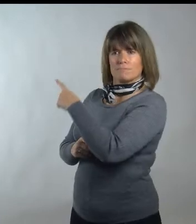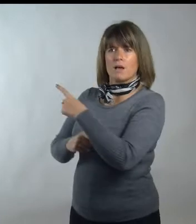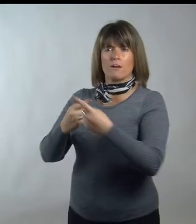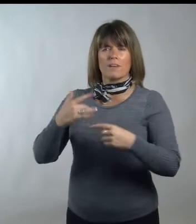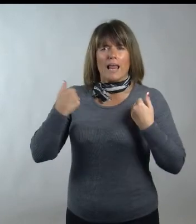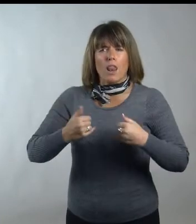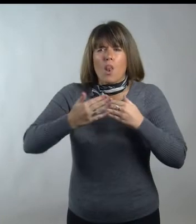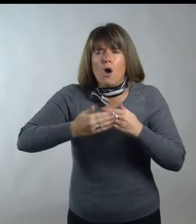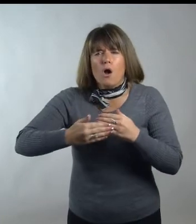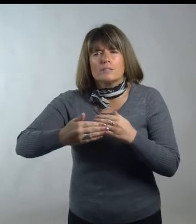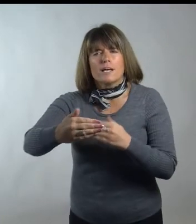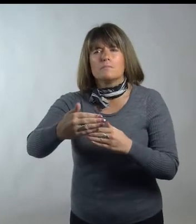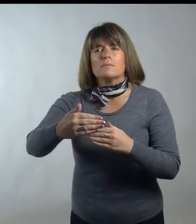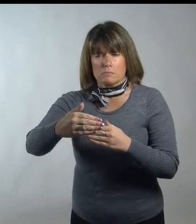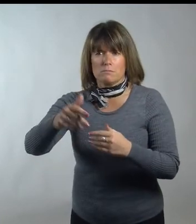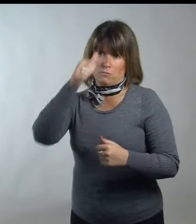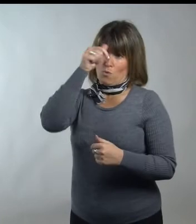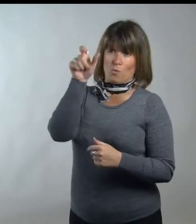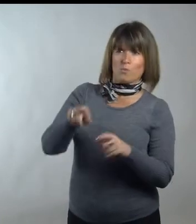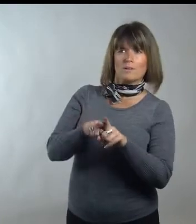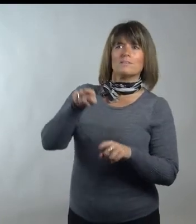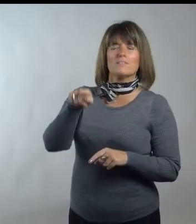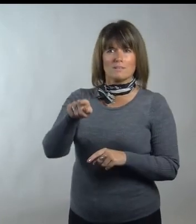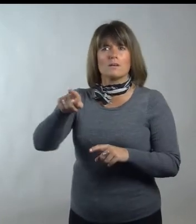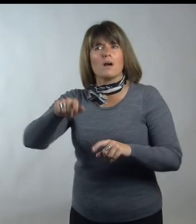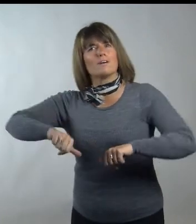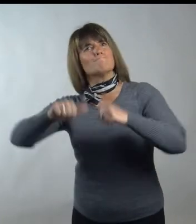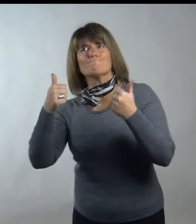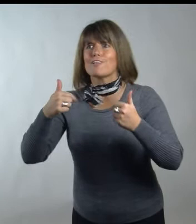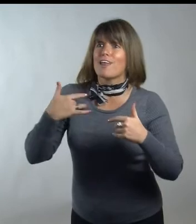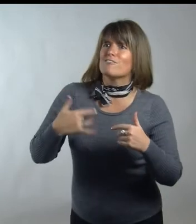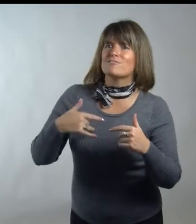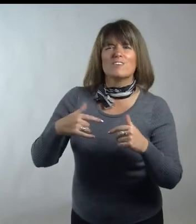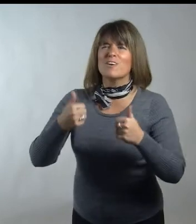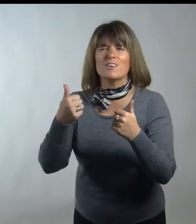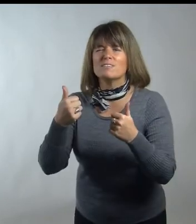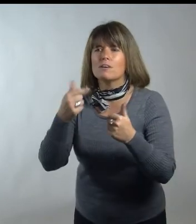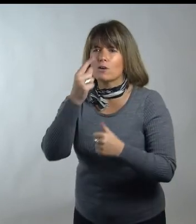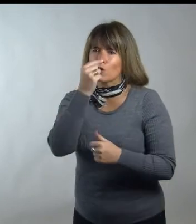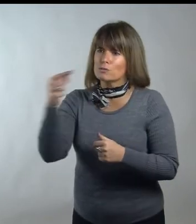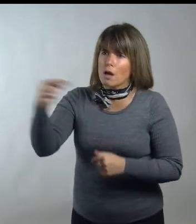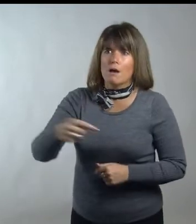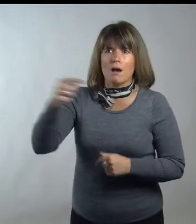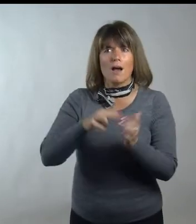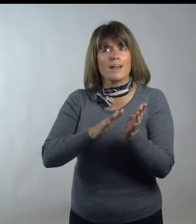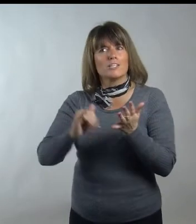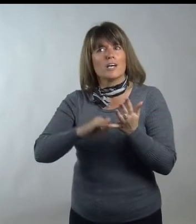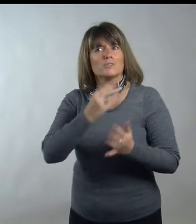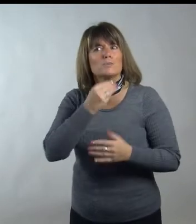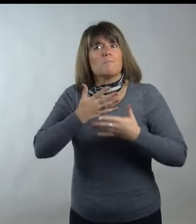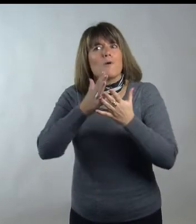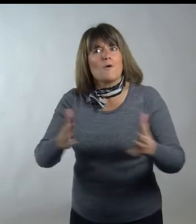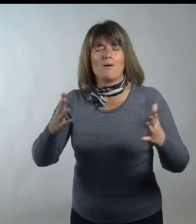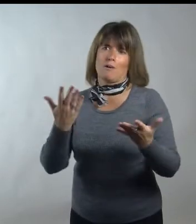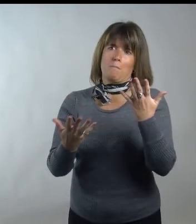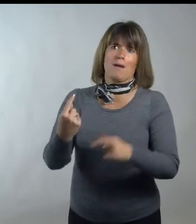and suffer from chronic illness. You probably know someone like that. Their quality of living is not as good as it could be, and they use the